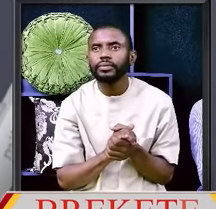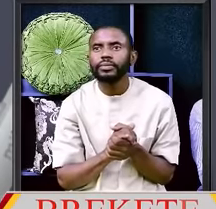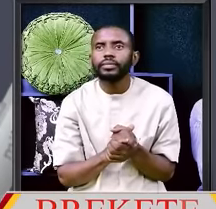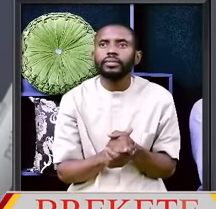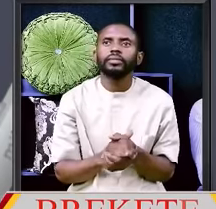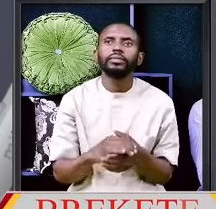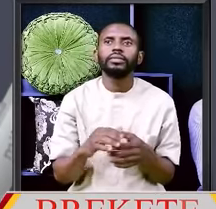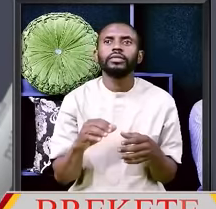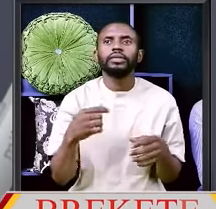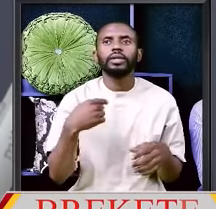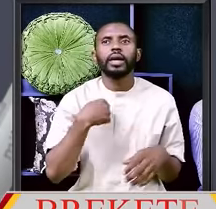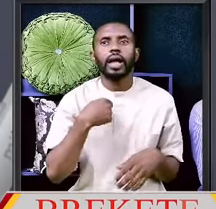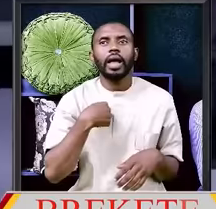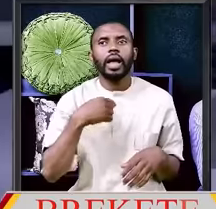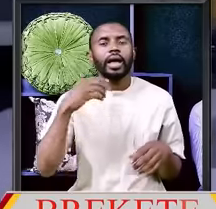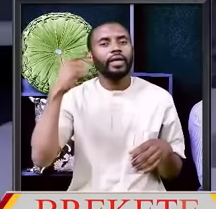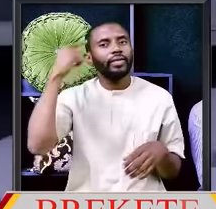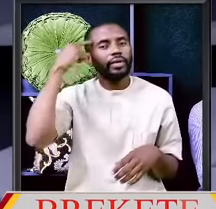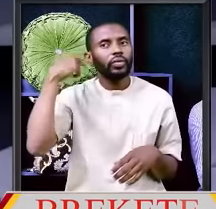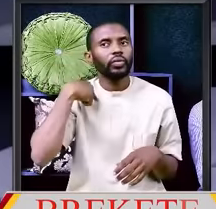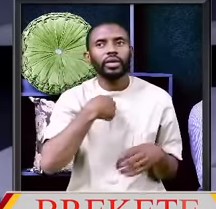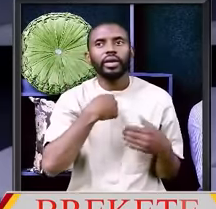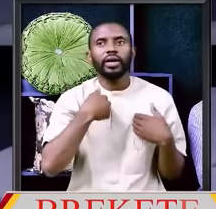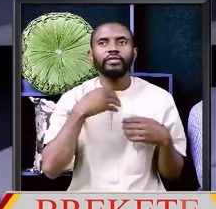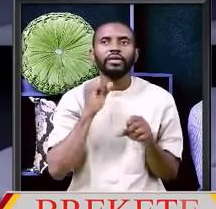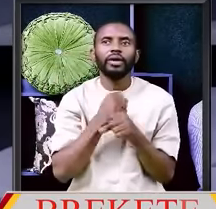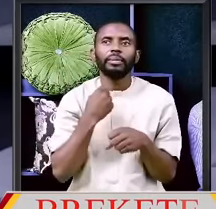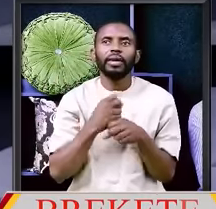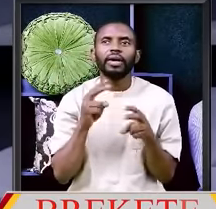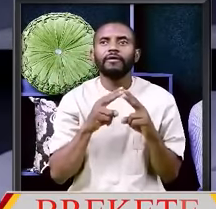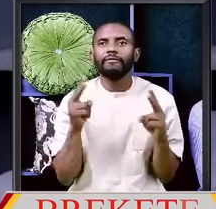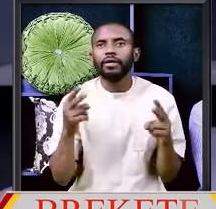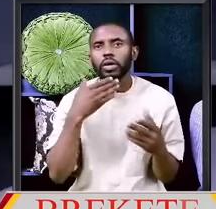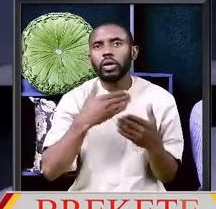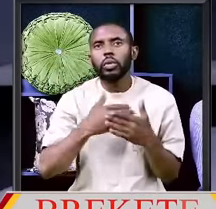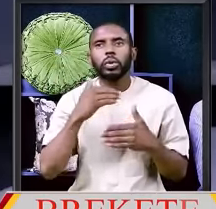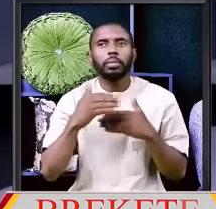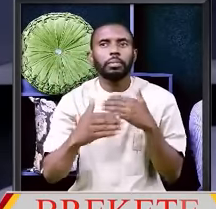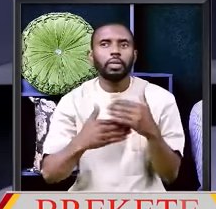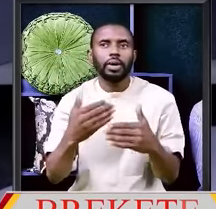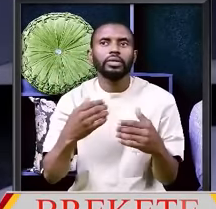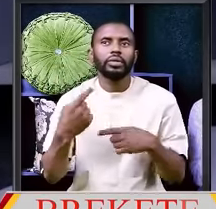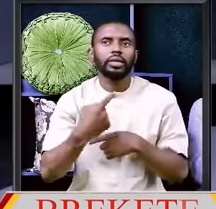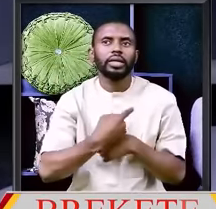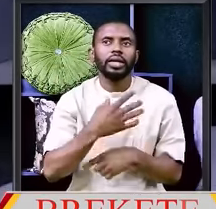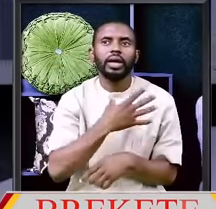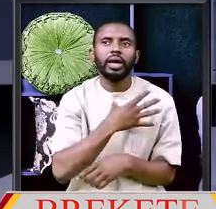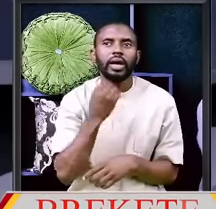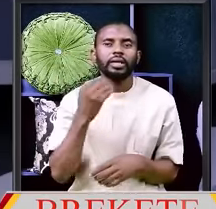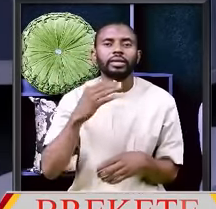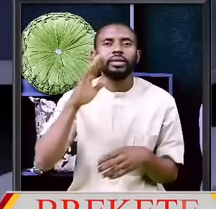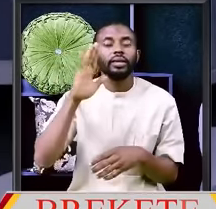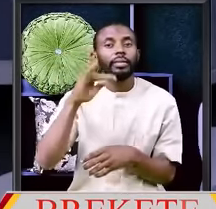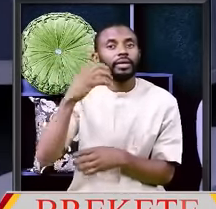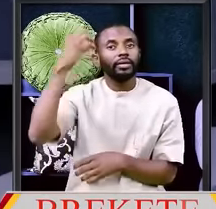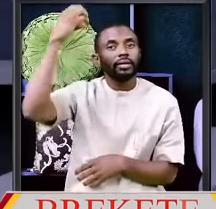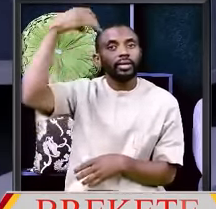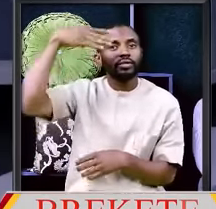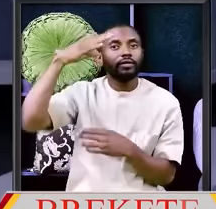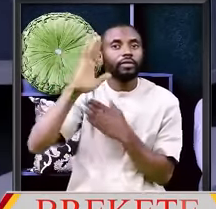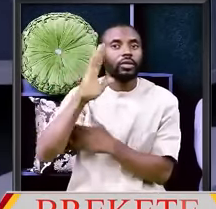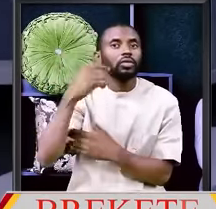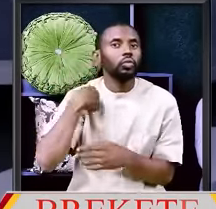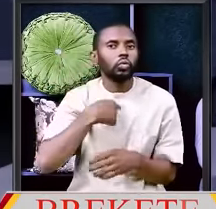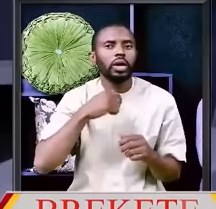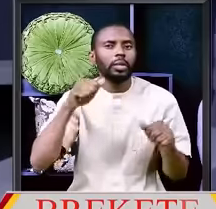Honorable President, I think we have made very good progress today. And by the grace of God, we